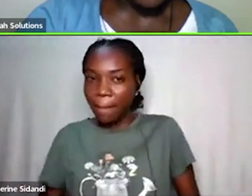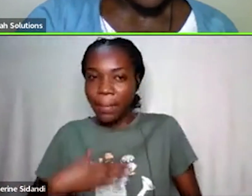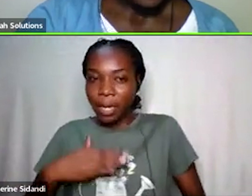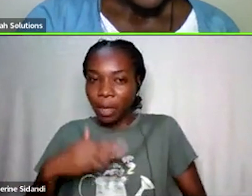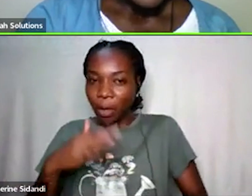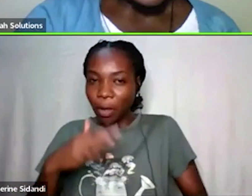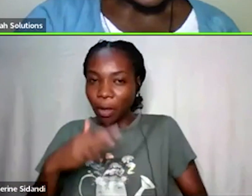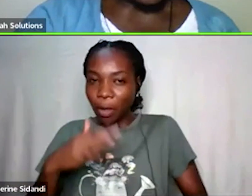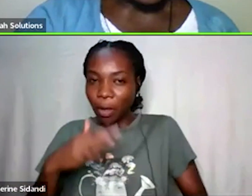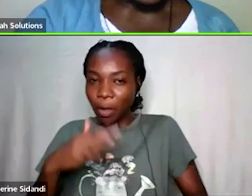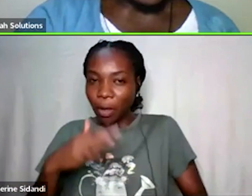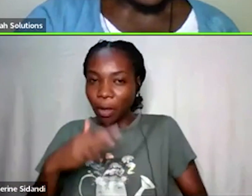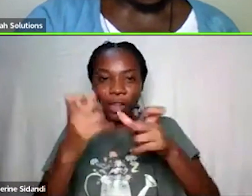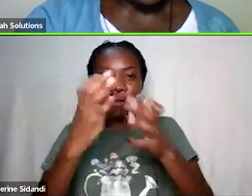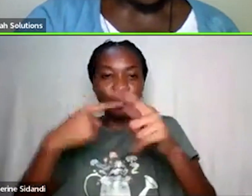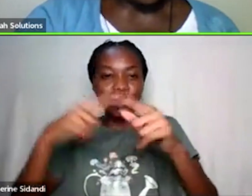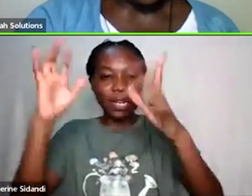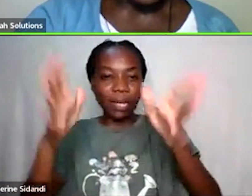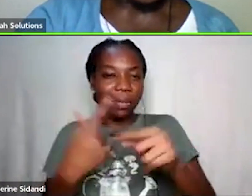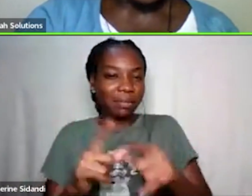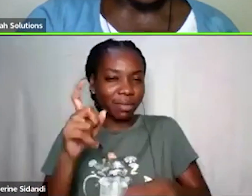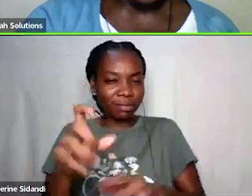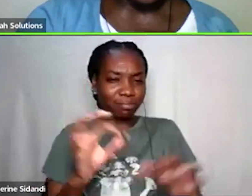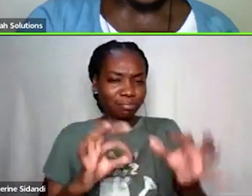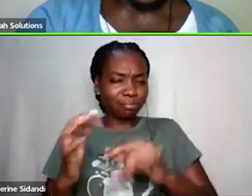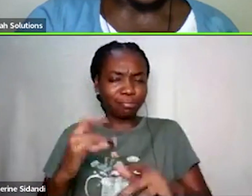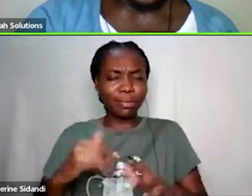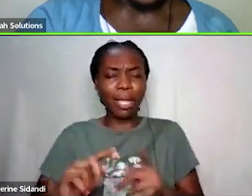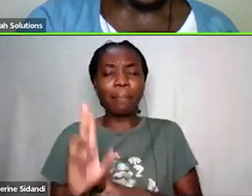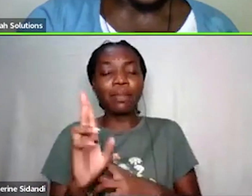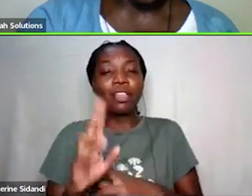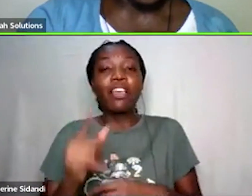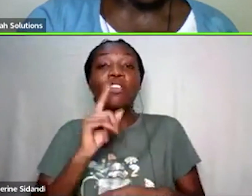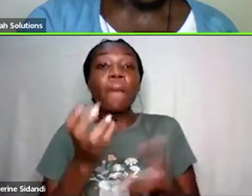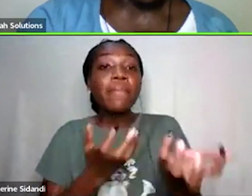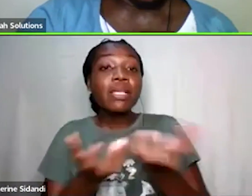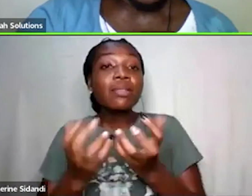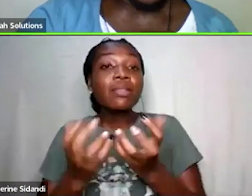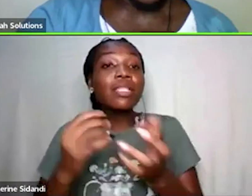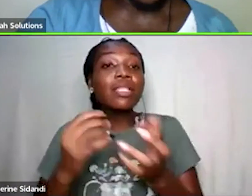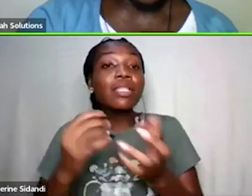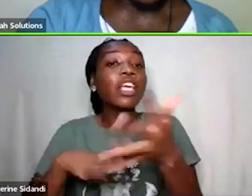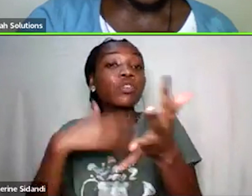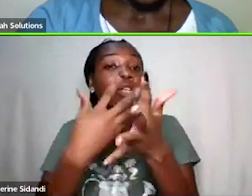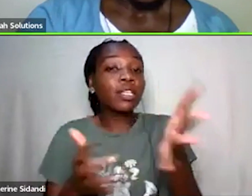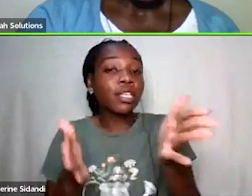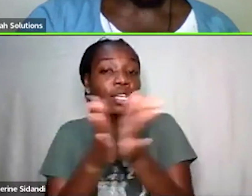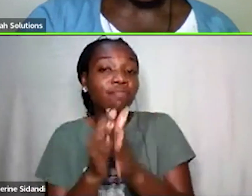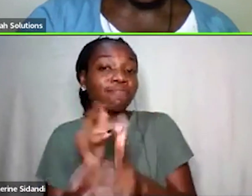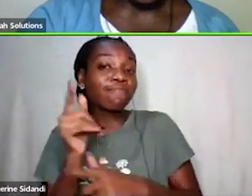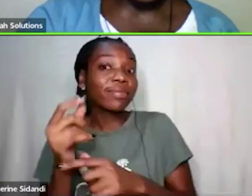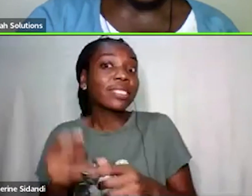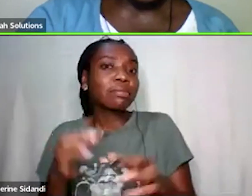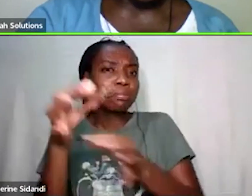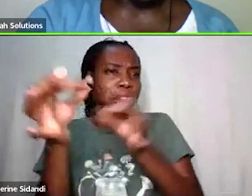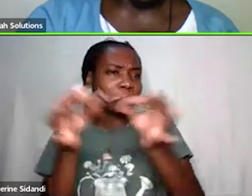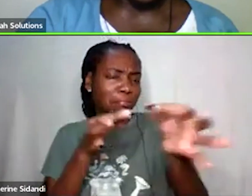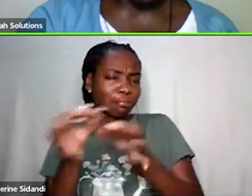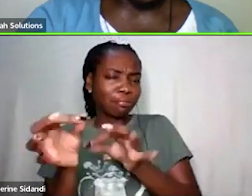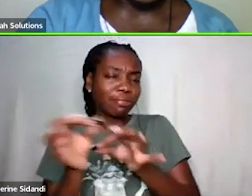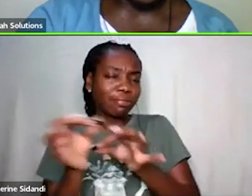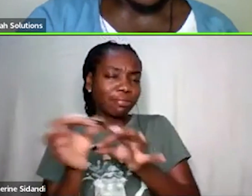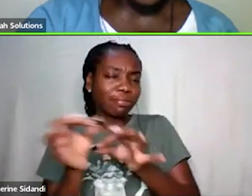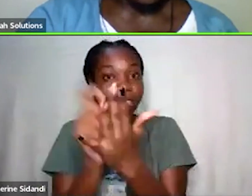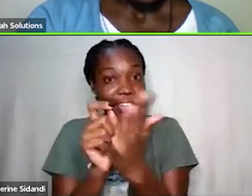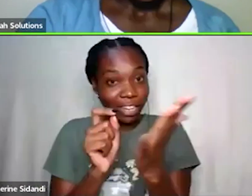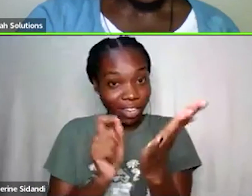style up. Sarah's passion for business and networking and her remarkable business track record has earned her